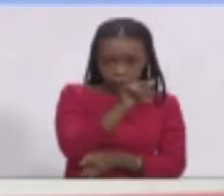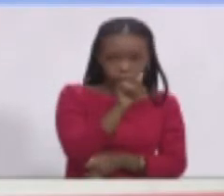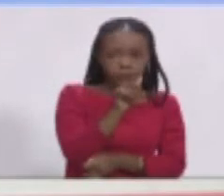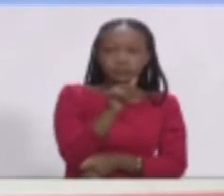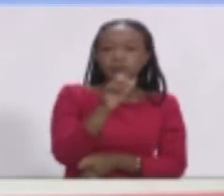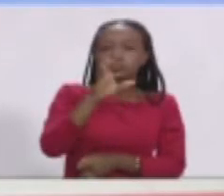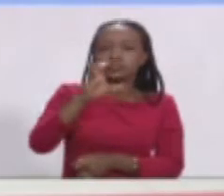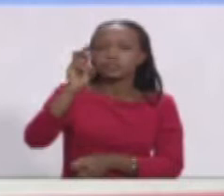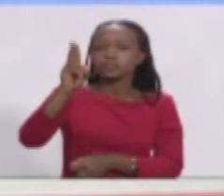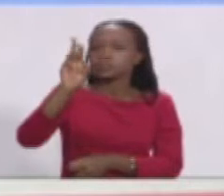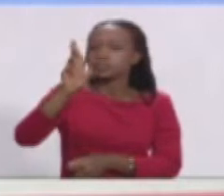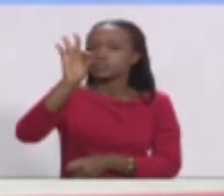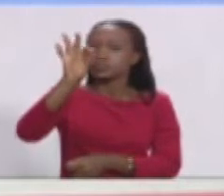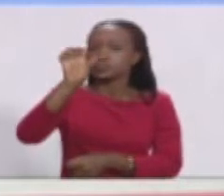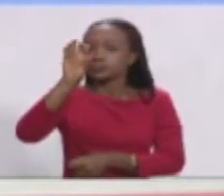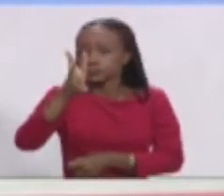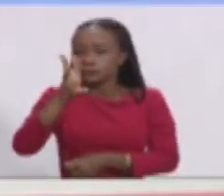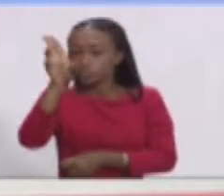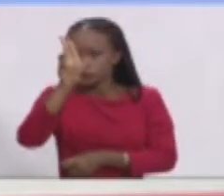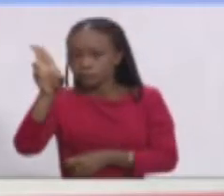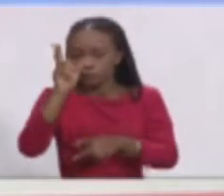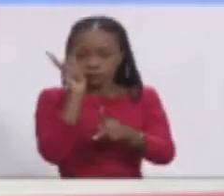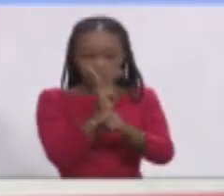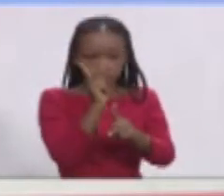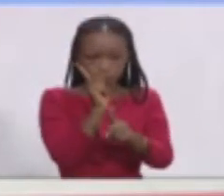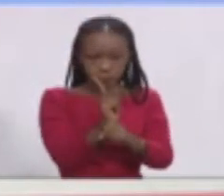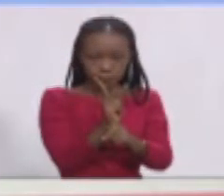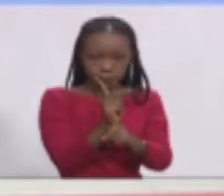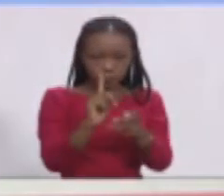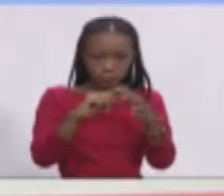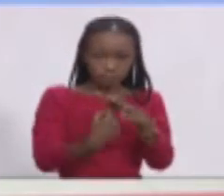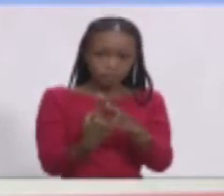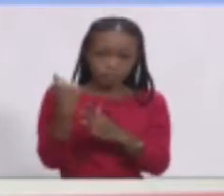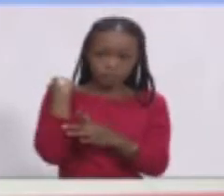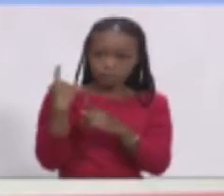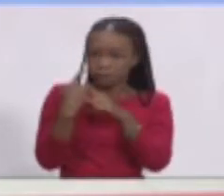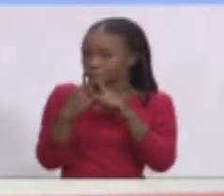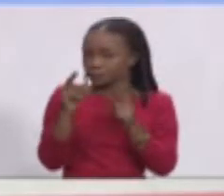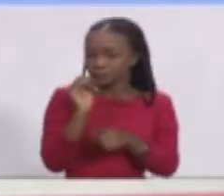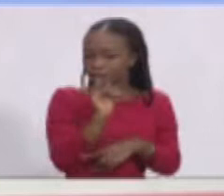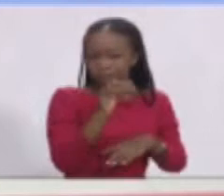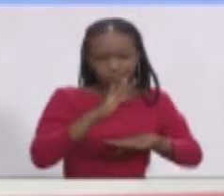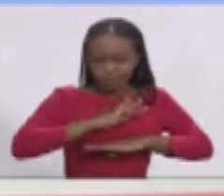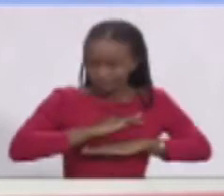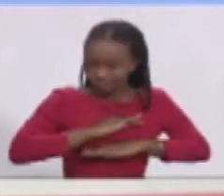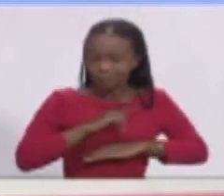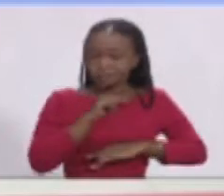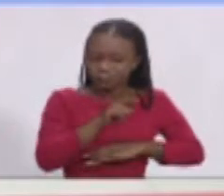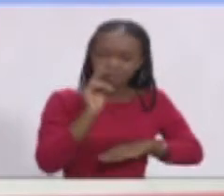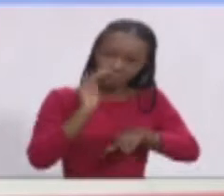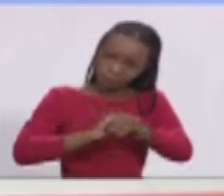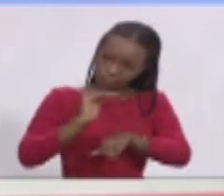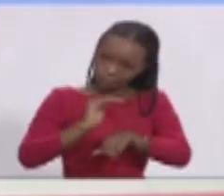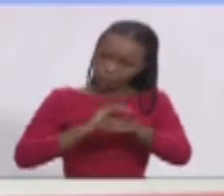curfew, which President Uhuru Kenyatta imposed, which started yesterday. But then again, is this enough? Is this effective